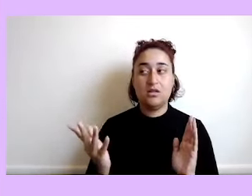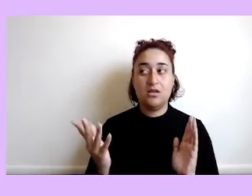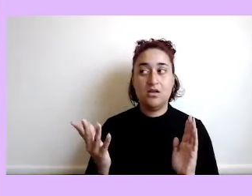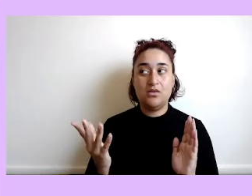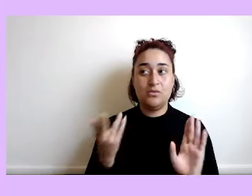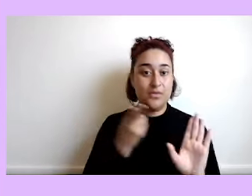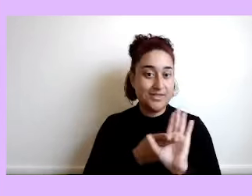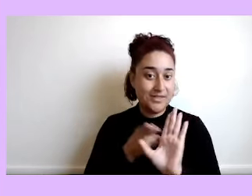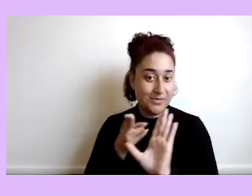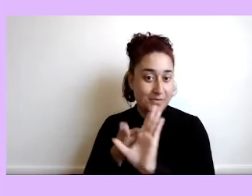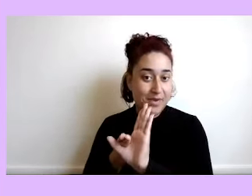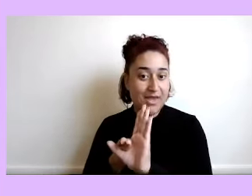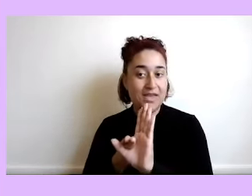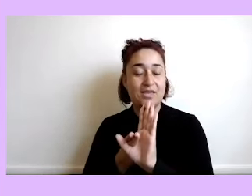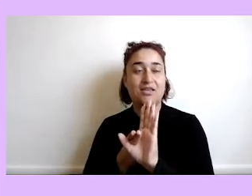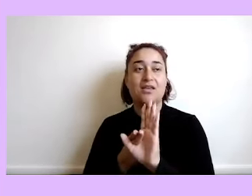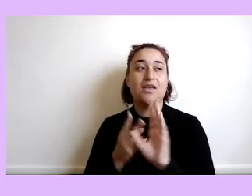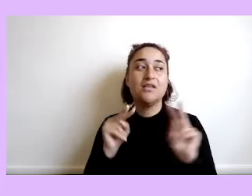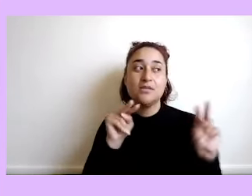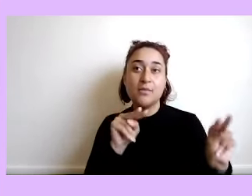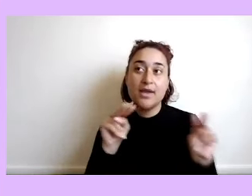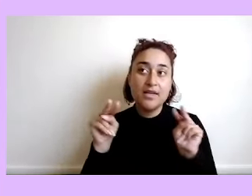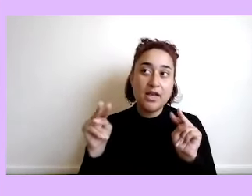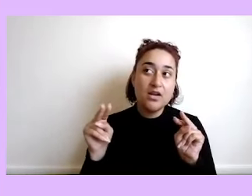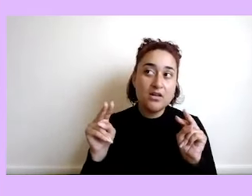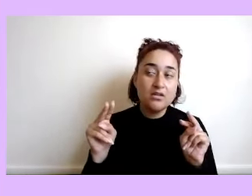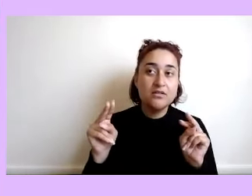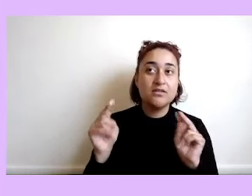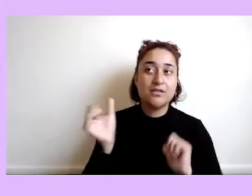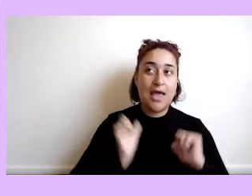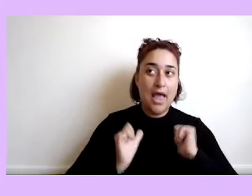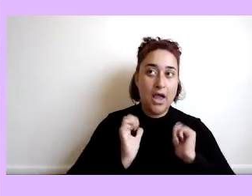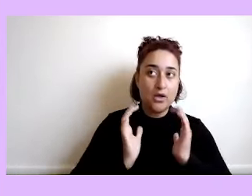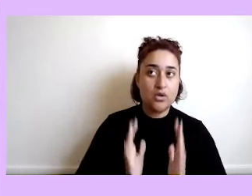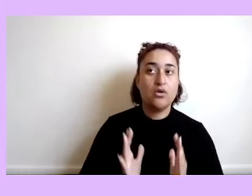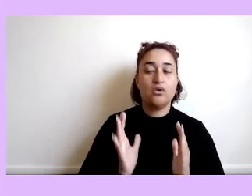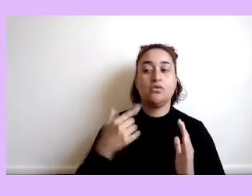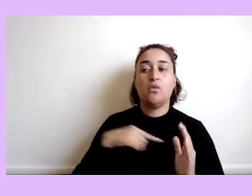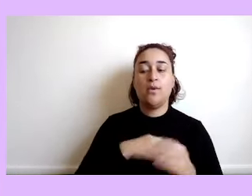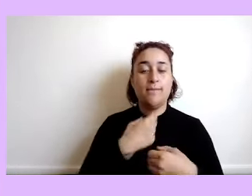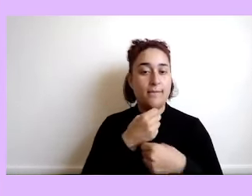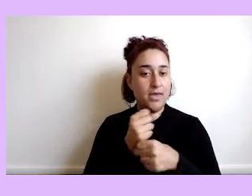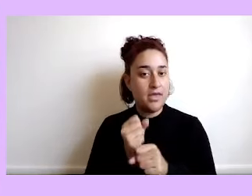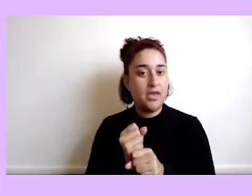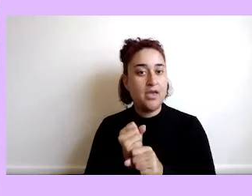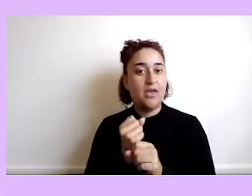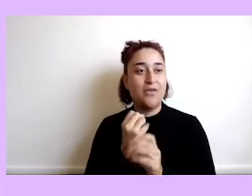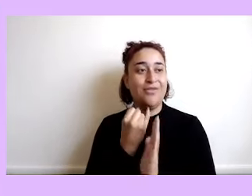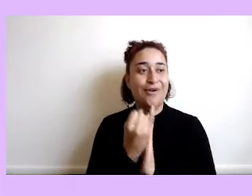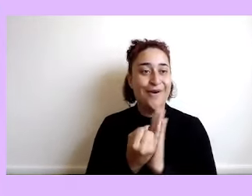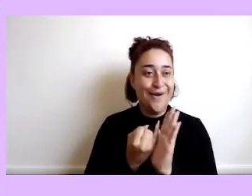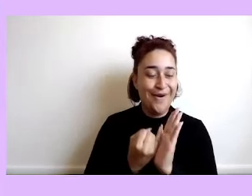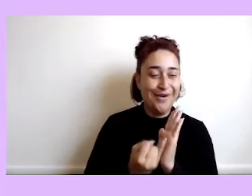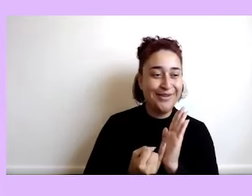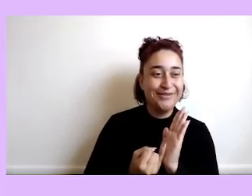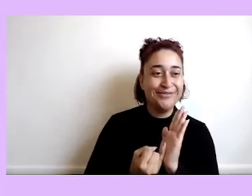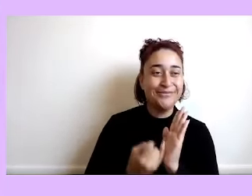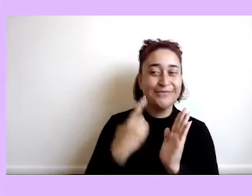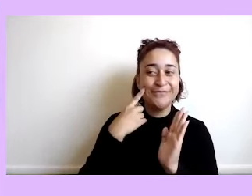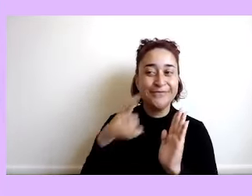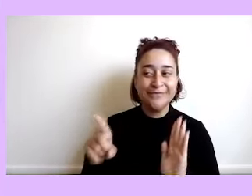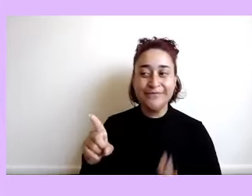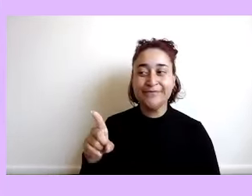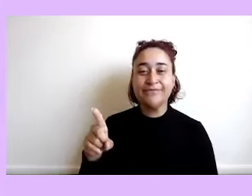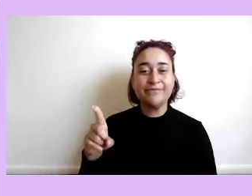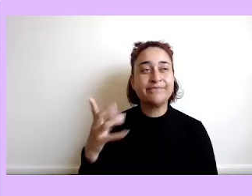participate as spectators, as actors? Are we making the art for,